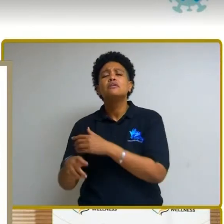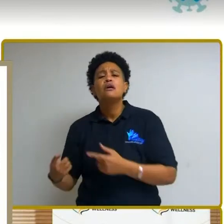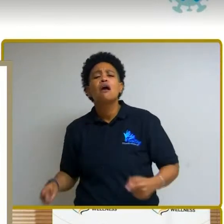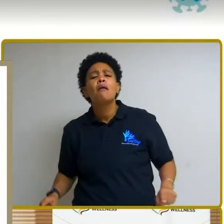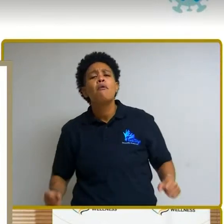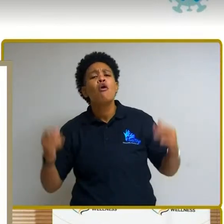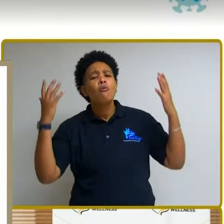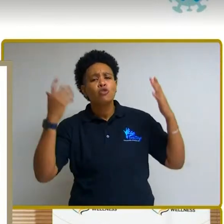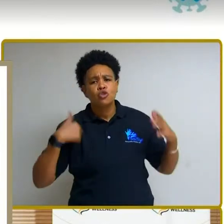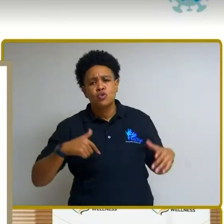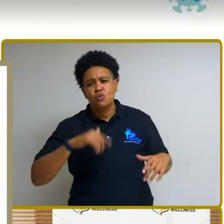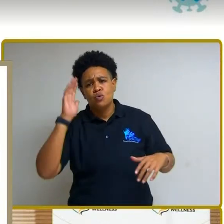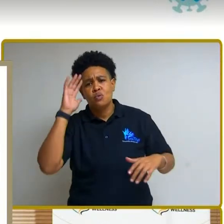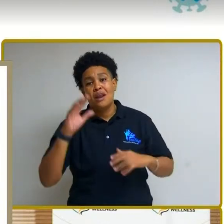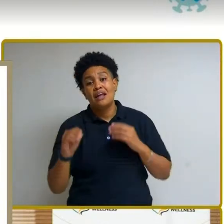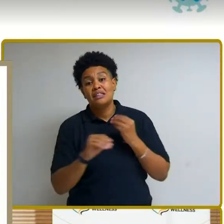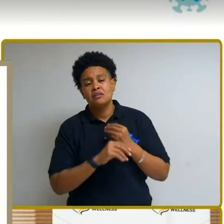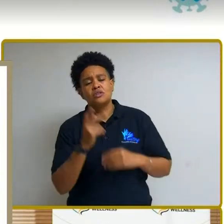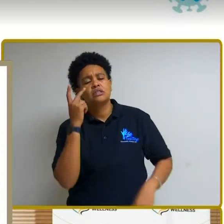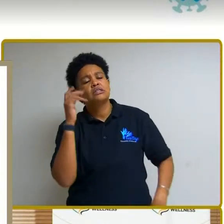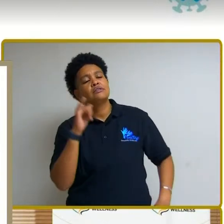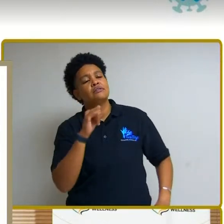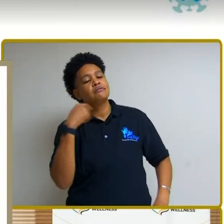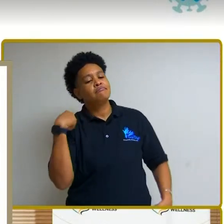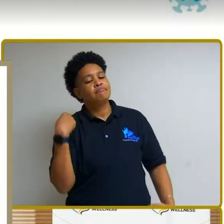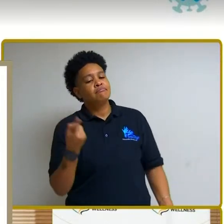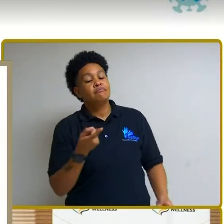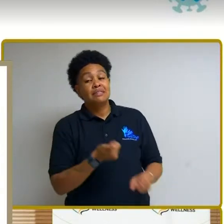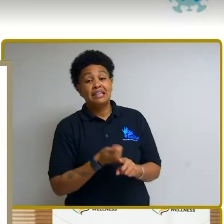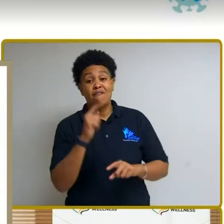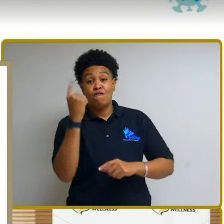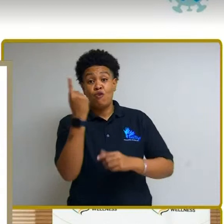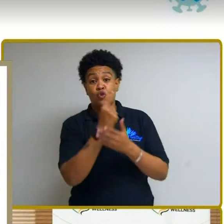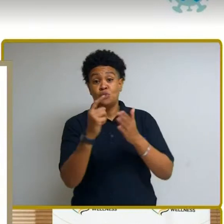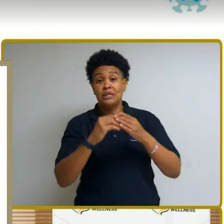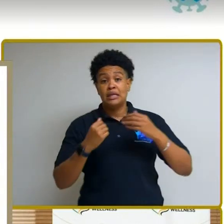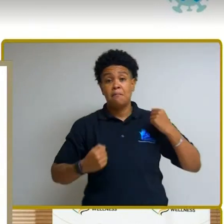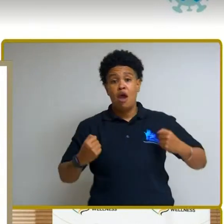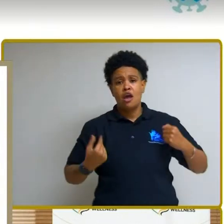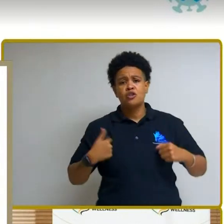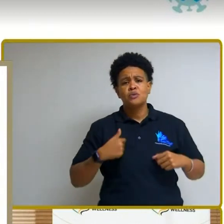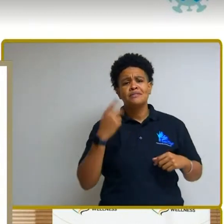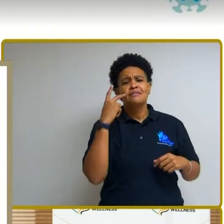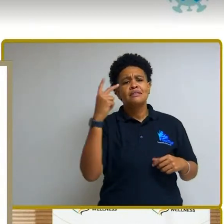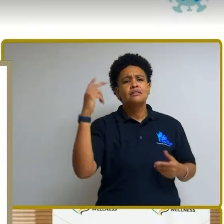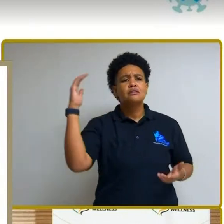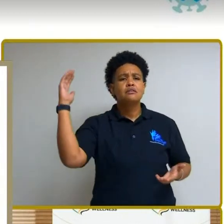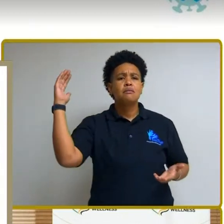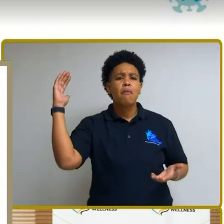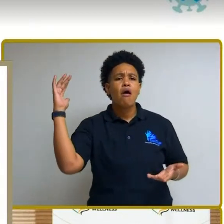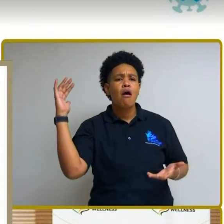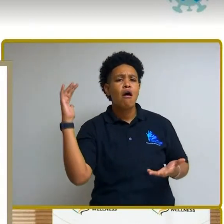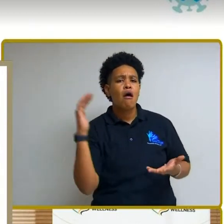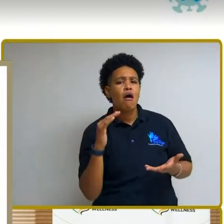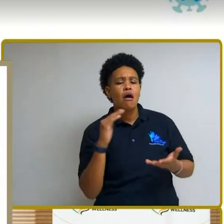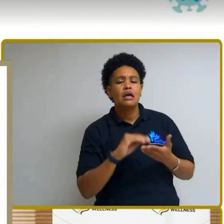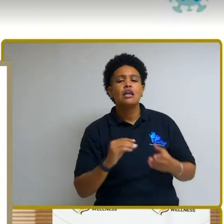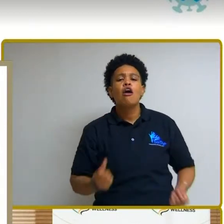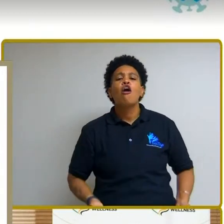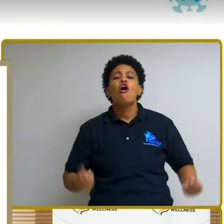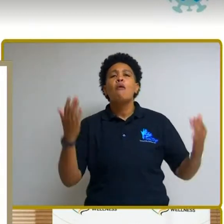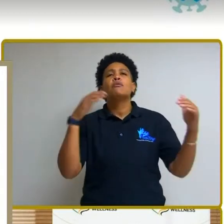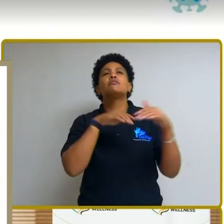and we would also have seen that since the first week in March, we have seen a steady decline in the number